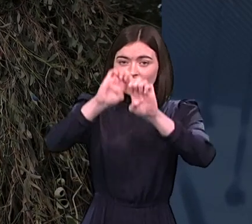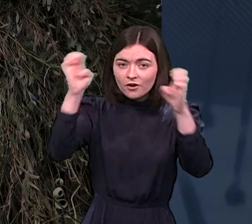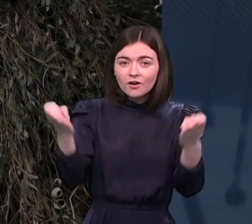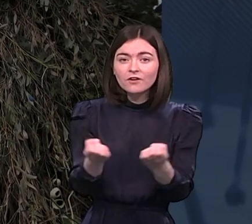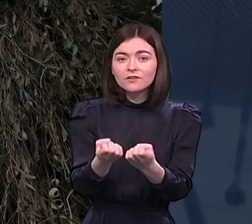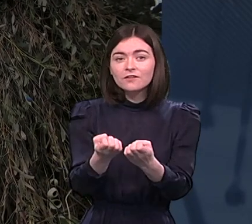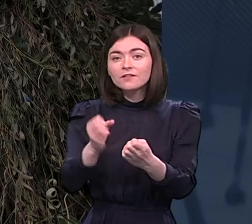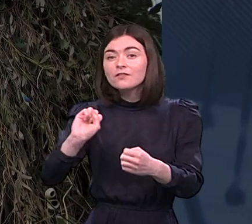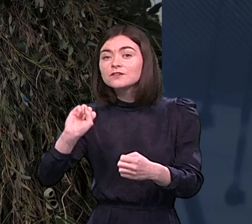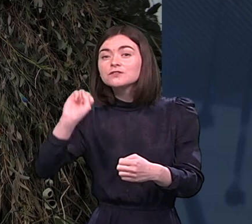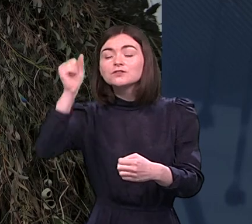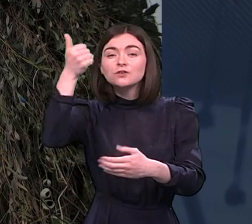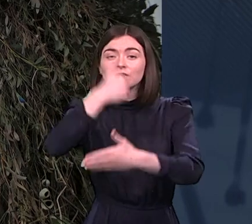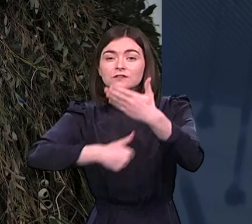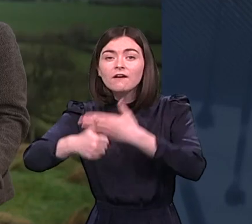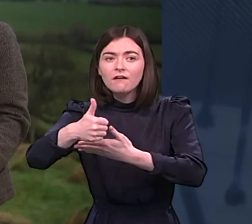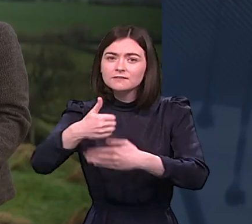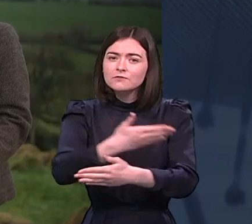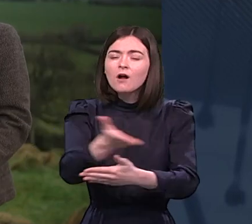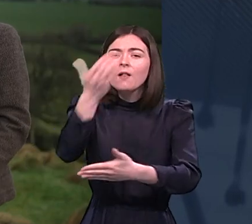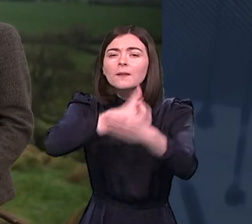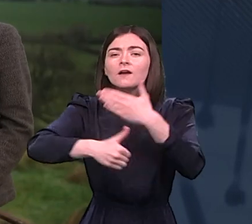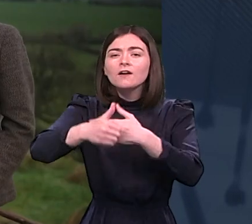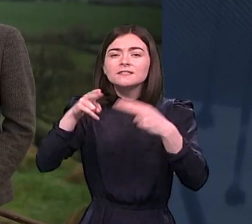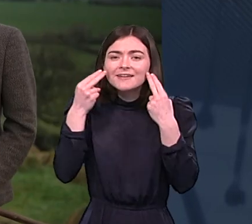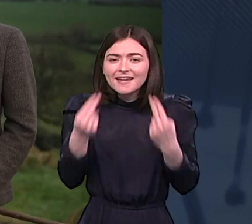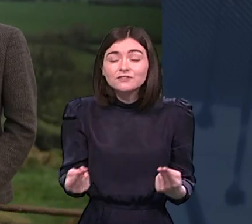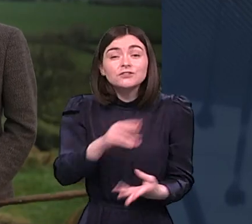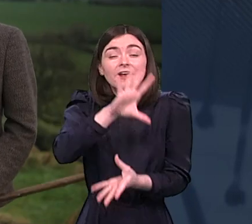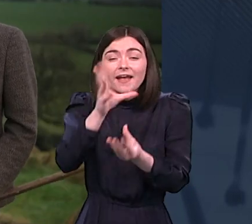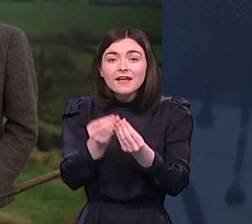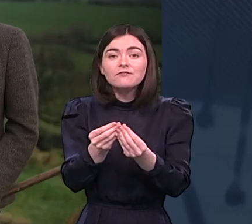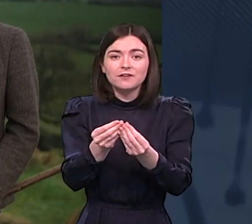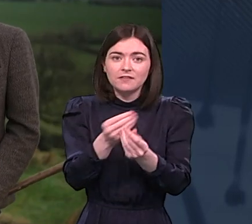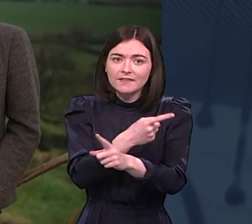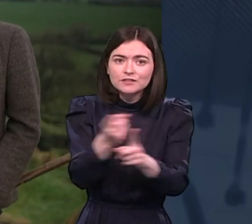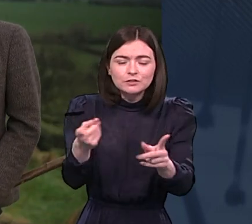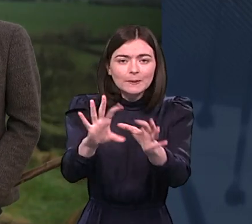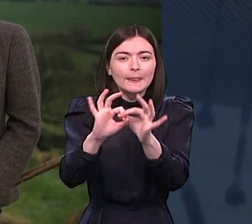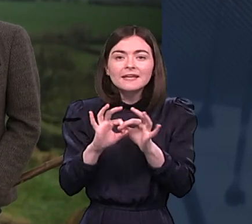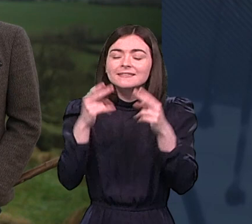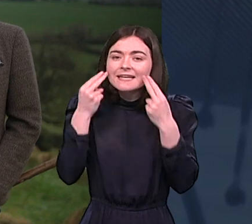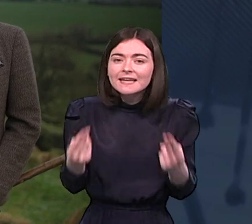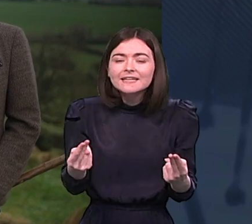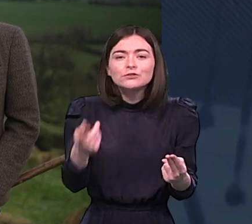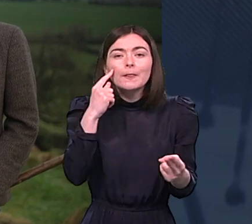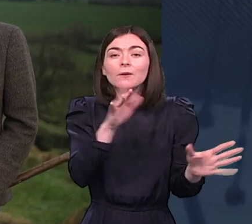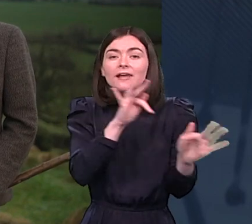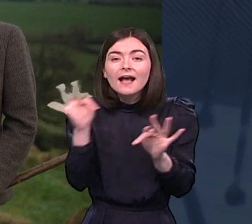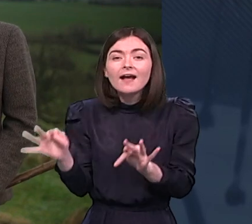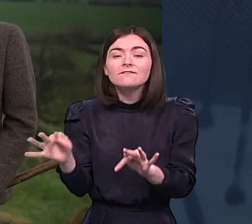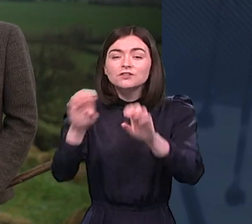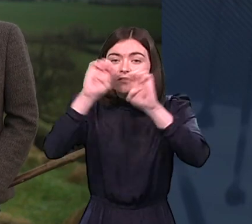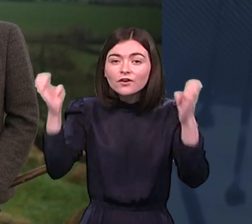god. Their gods were gods of nature. Everything that they did was nature and looking after the